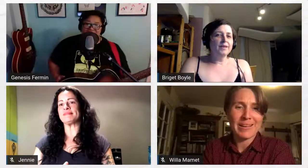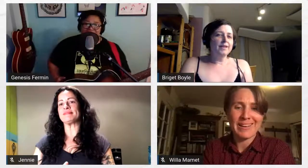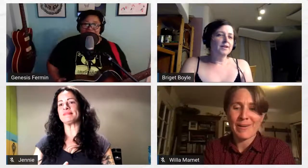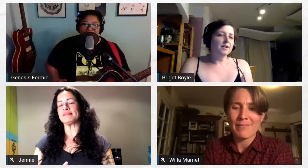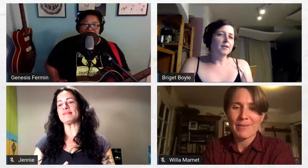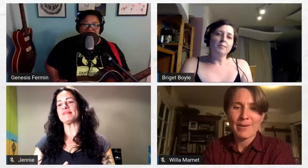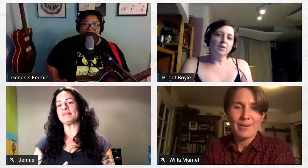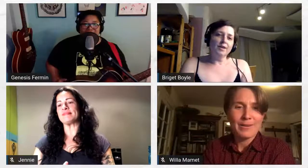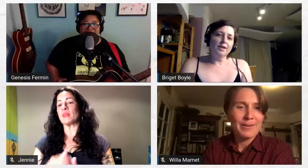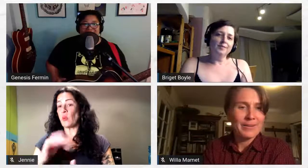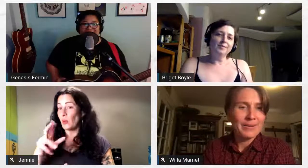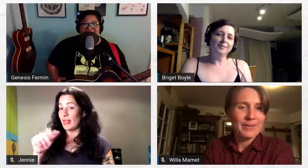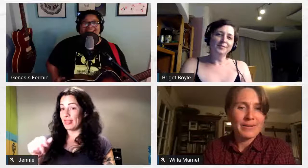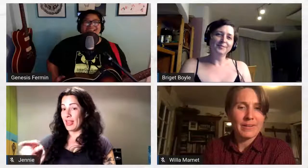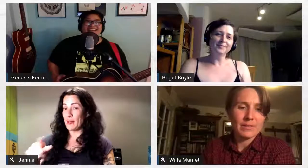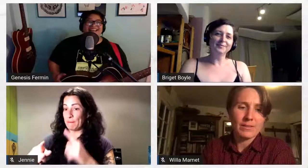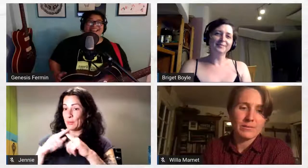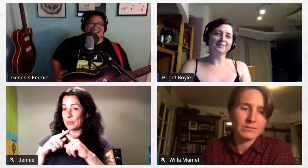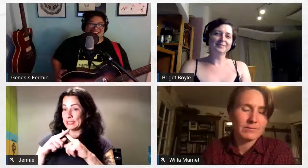And Willa, Oh, you're Willa's muted.